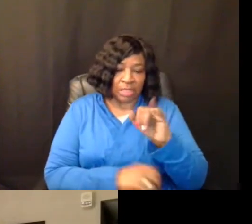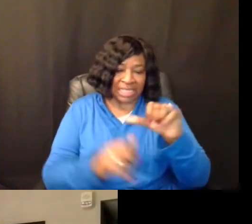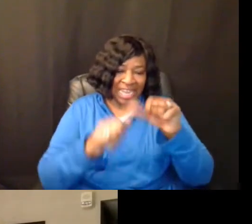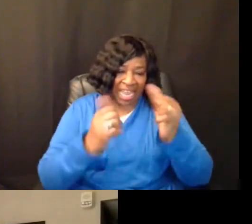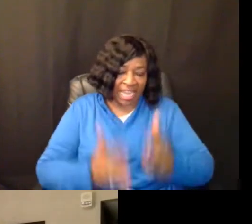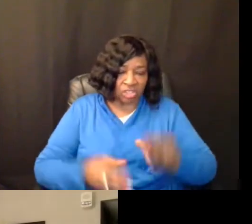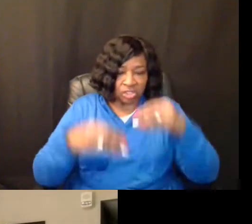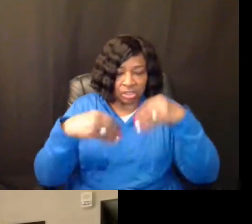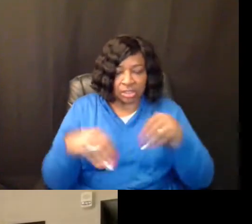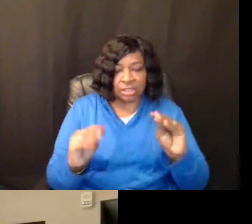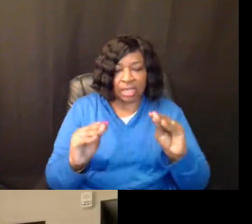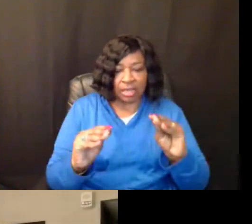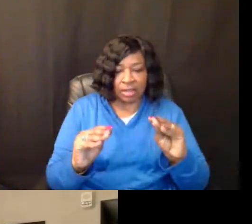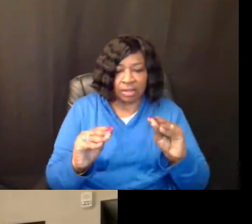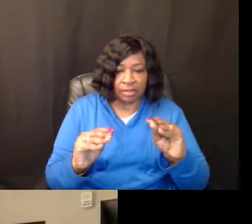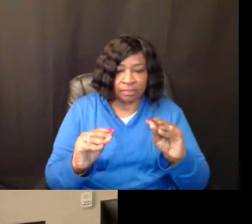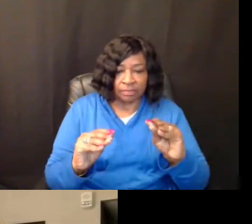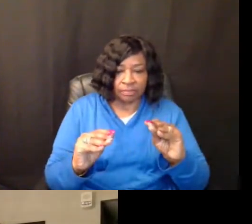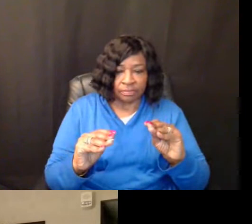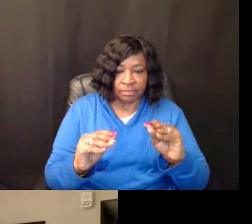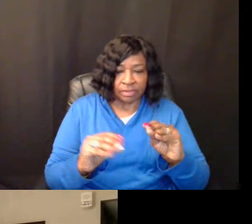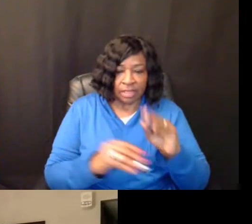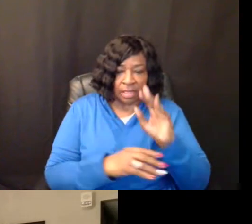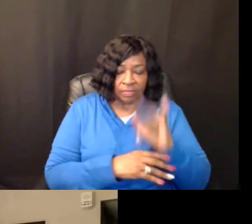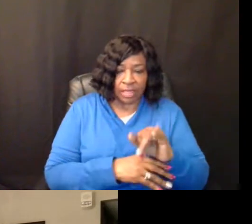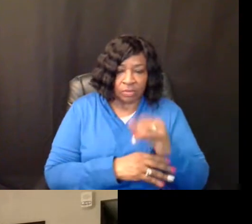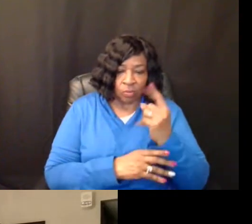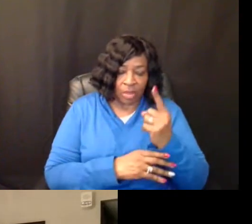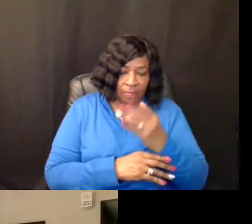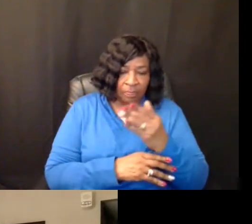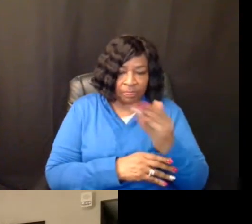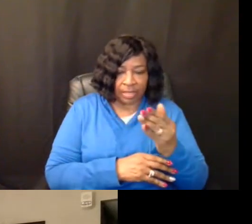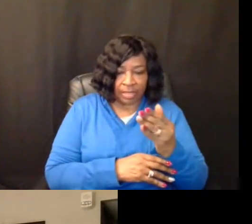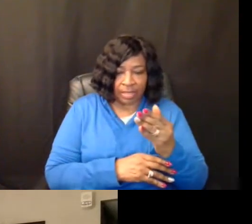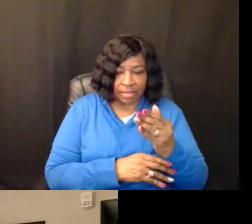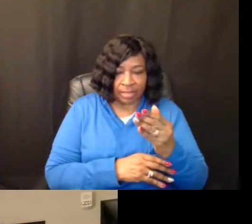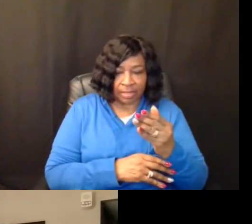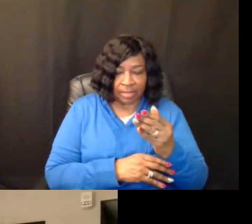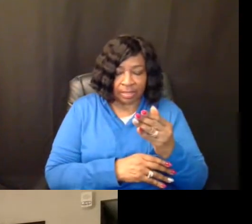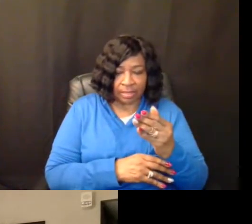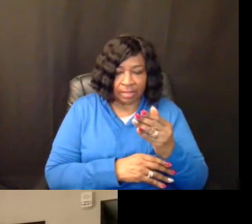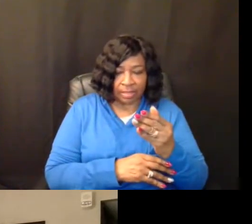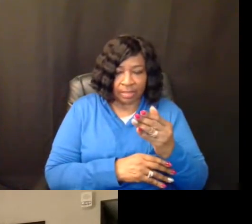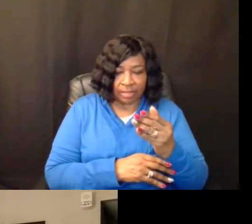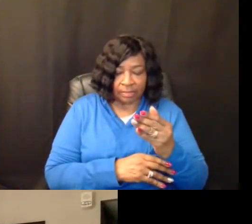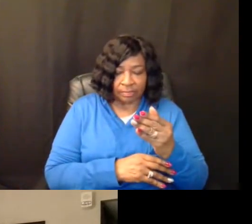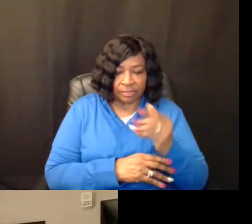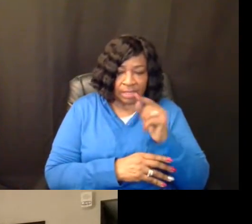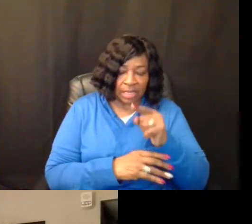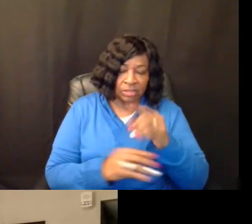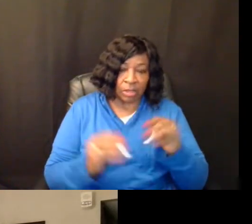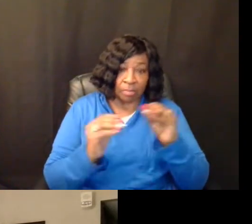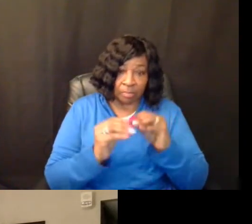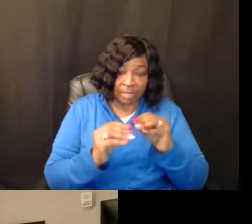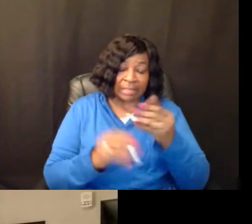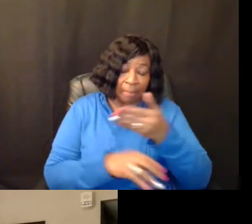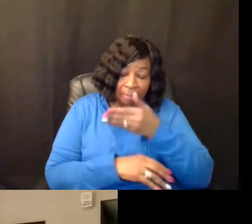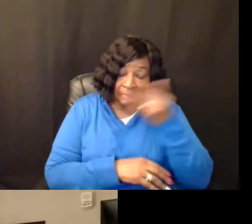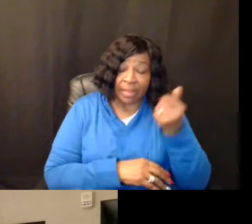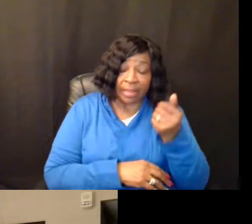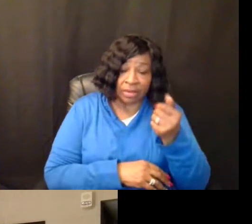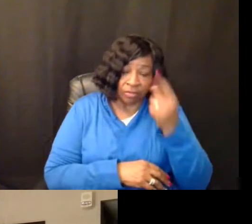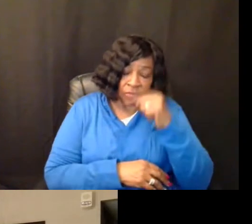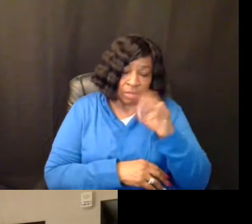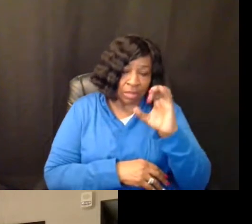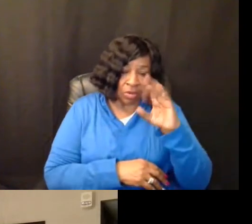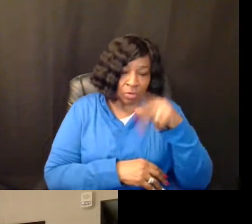dynamic uh, this equation. It is more lucrative for crop